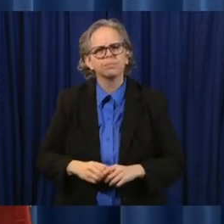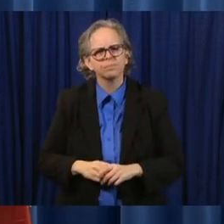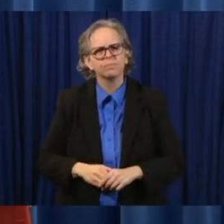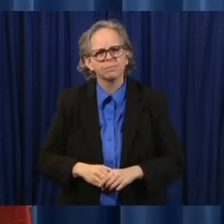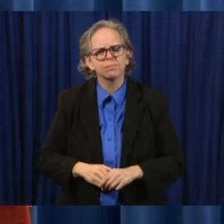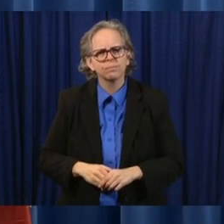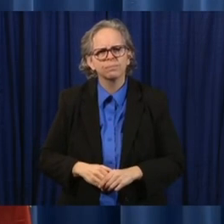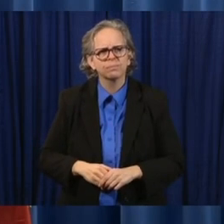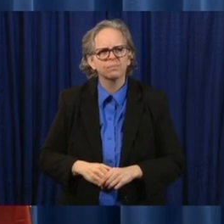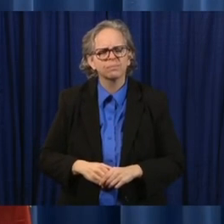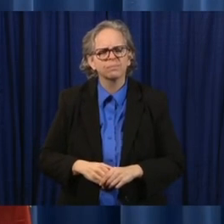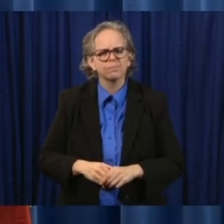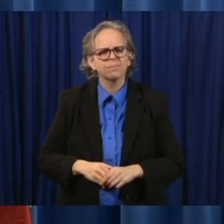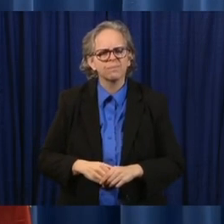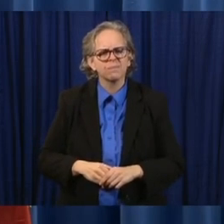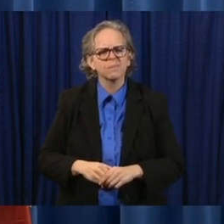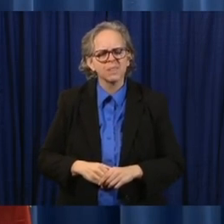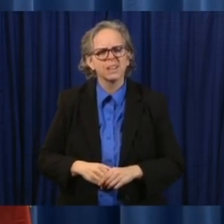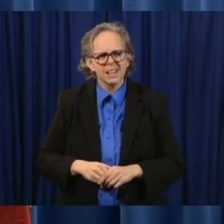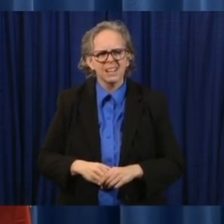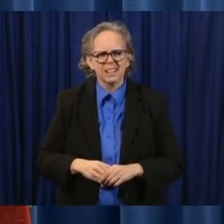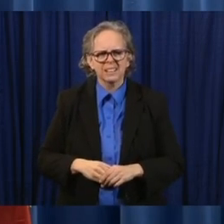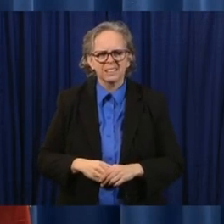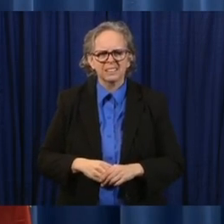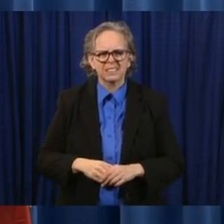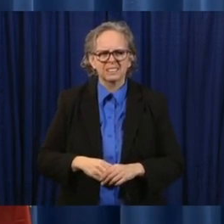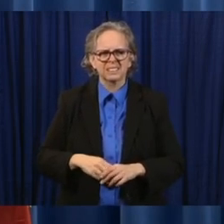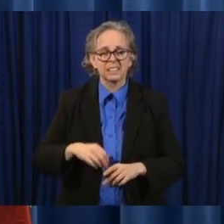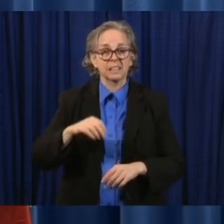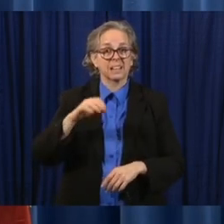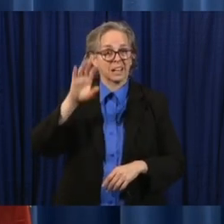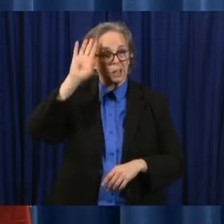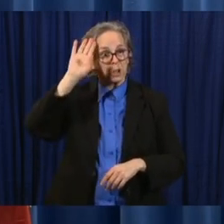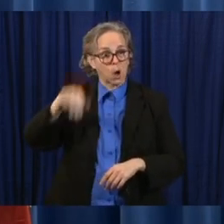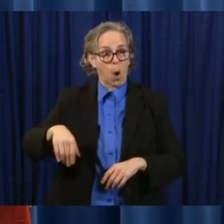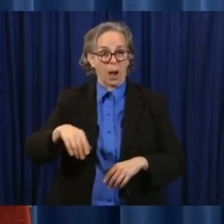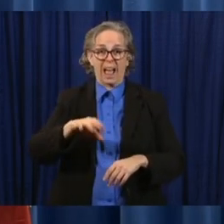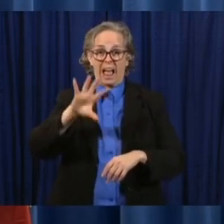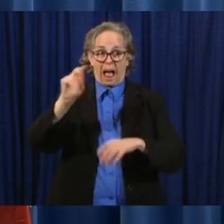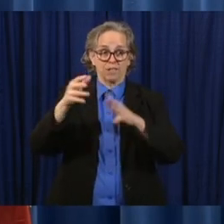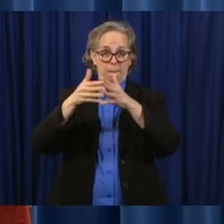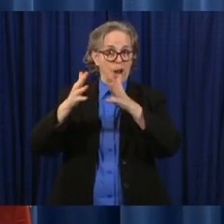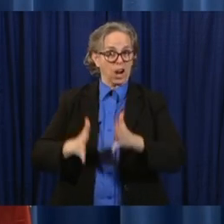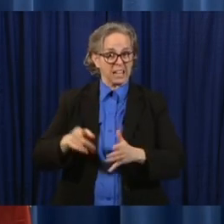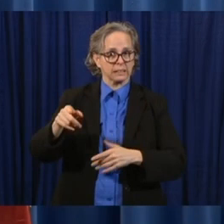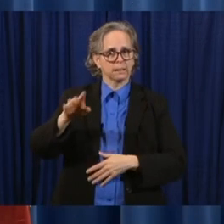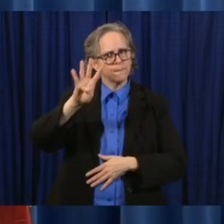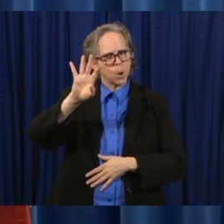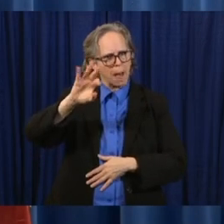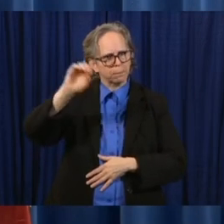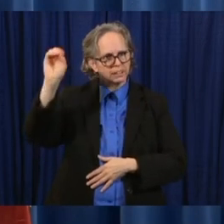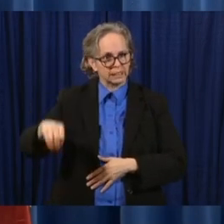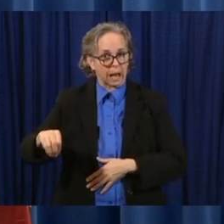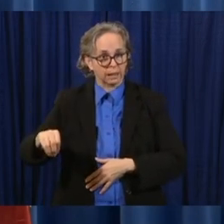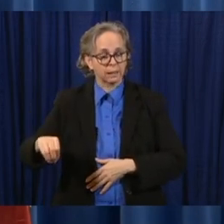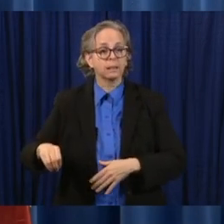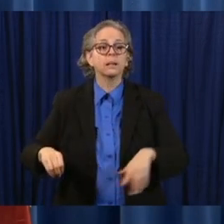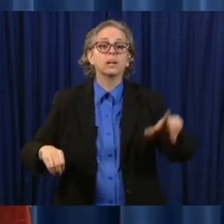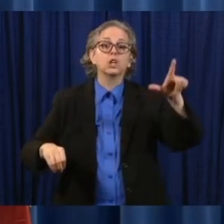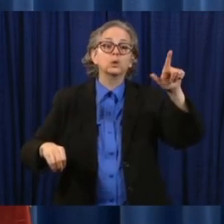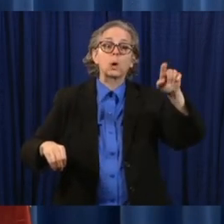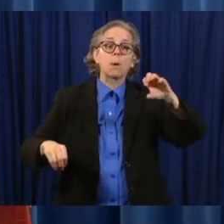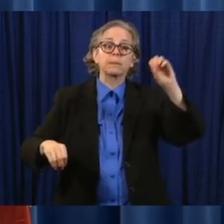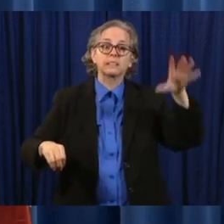White was 49%, African American 21%, Asian 1%,